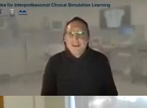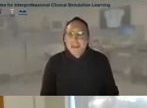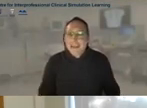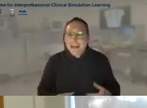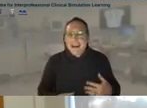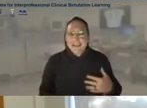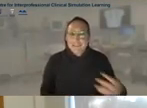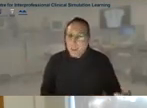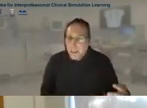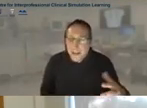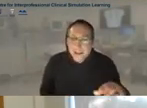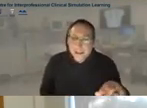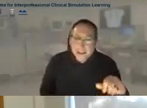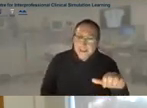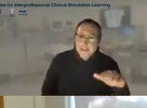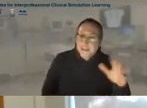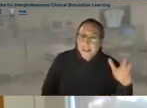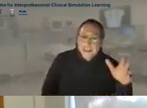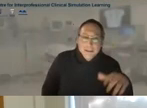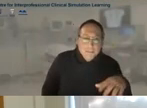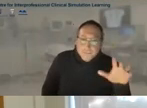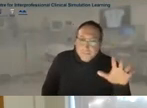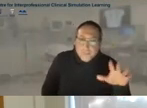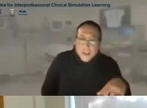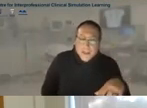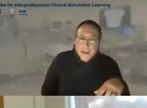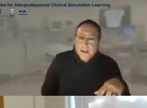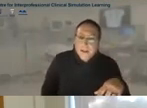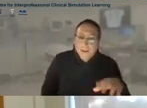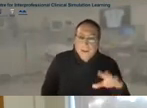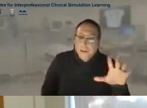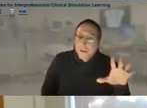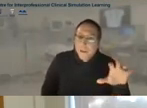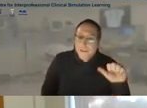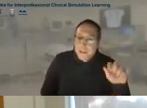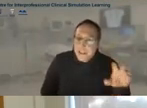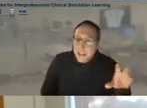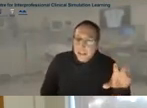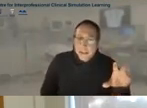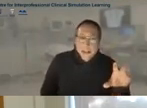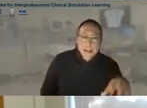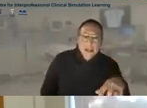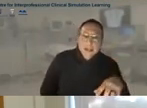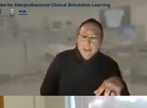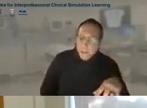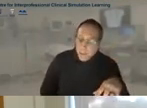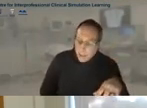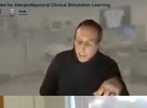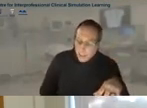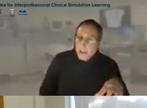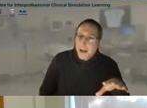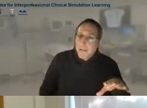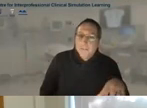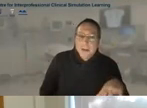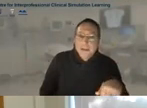we are supporting these simulations. You also heard the different segments, and we really wanted to